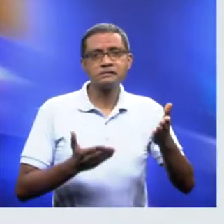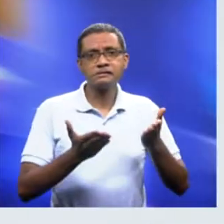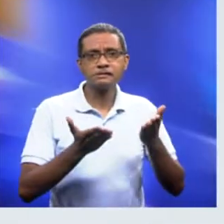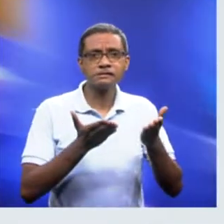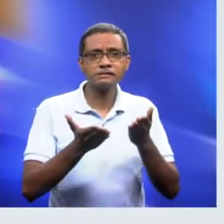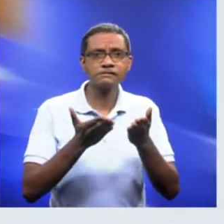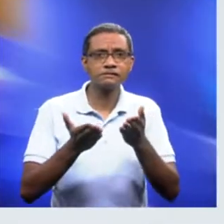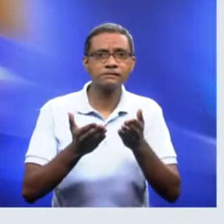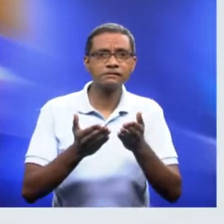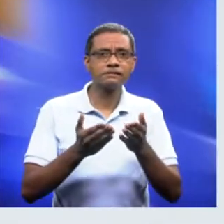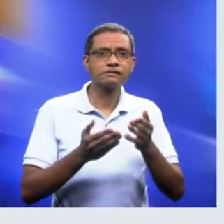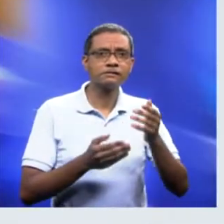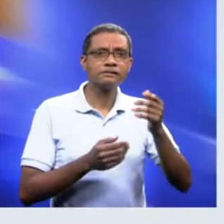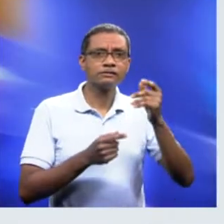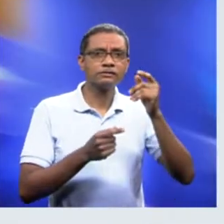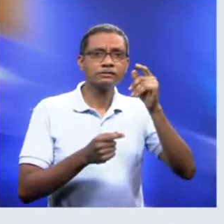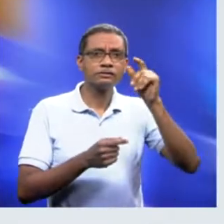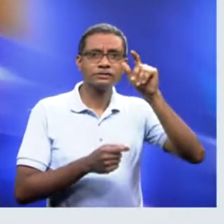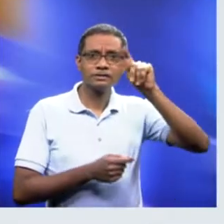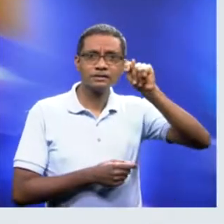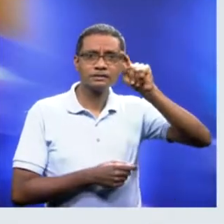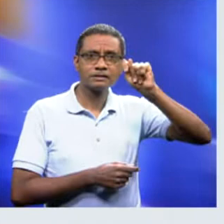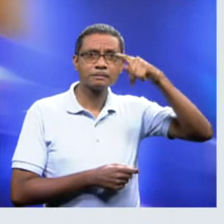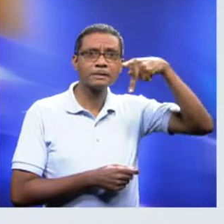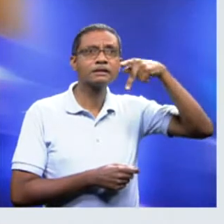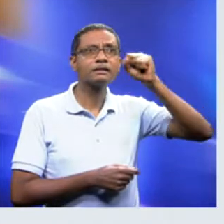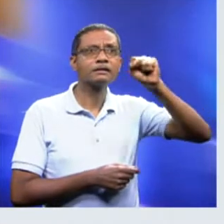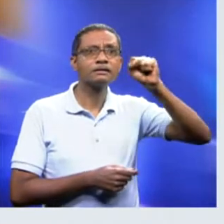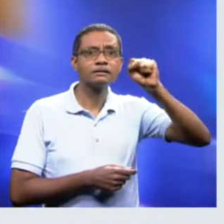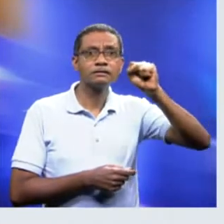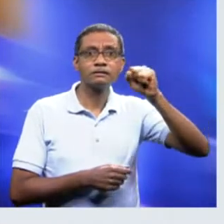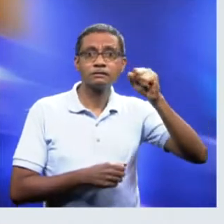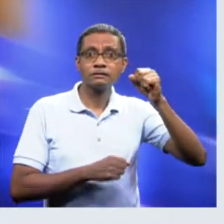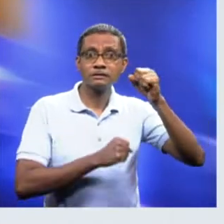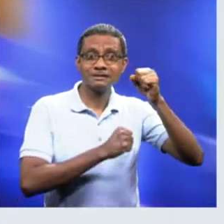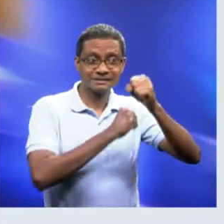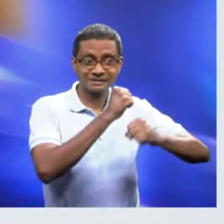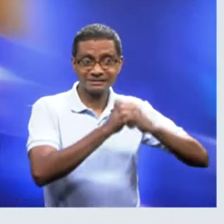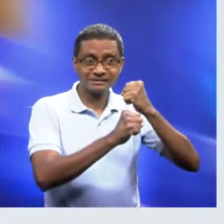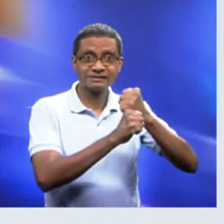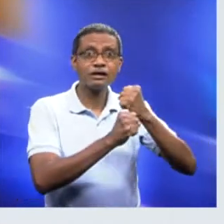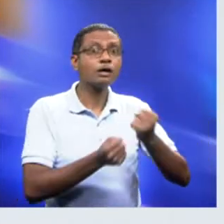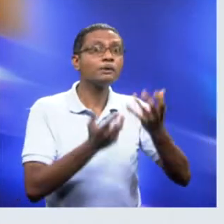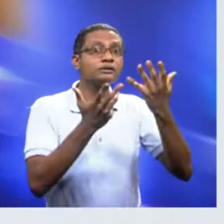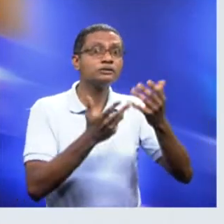the TTPS for well over 22 years